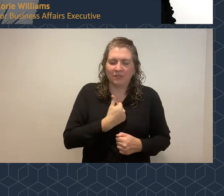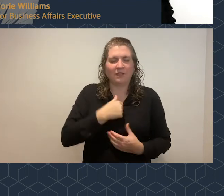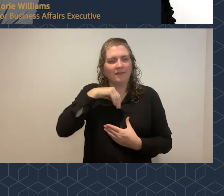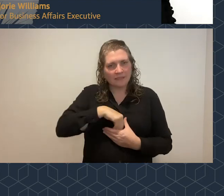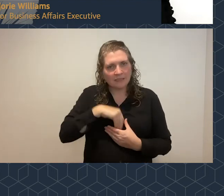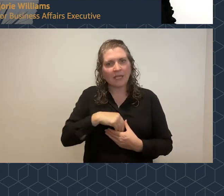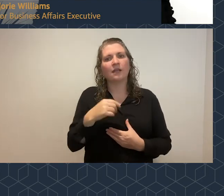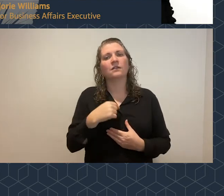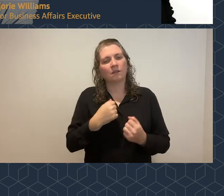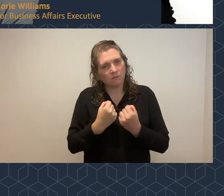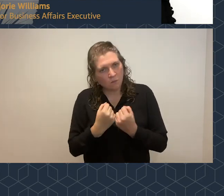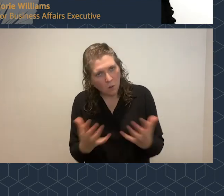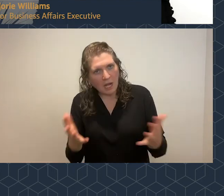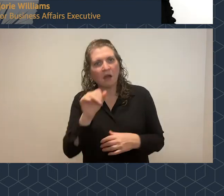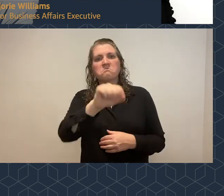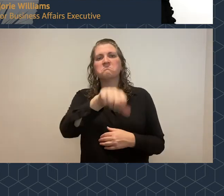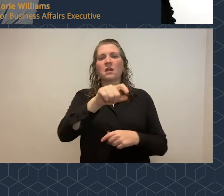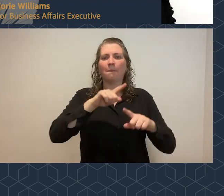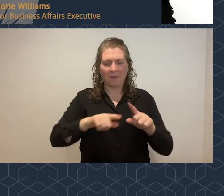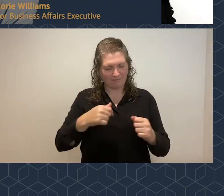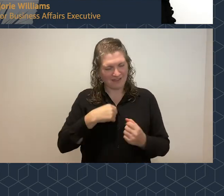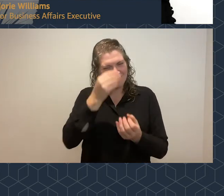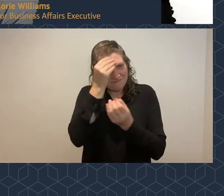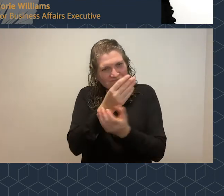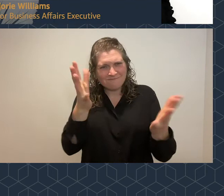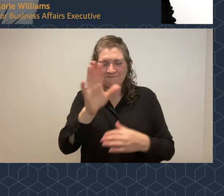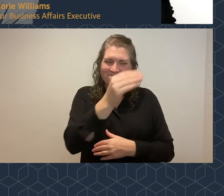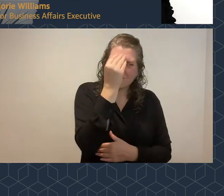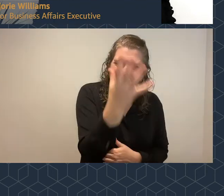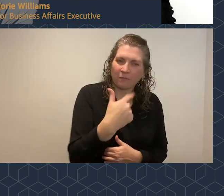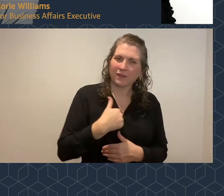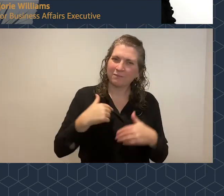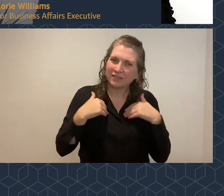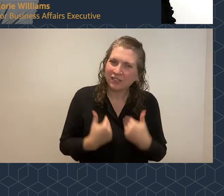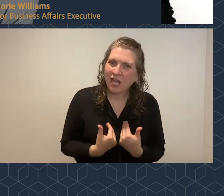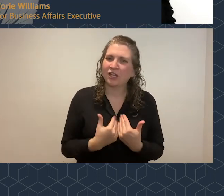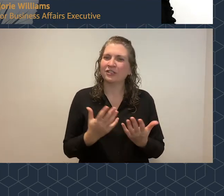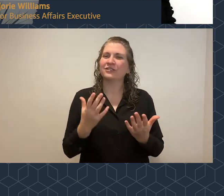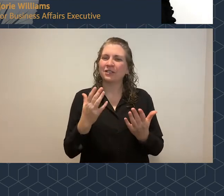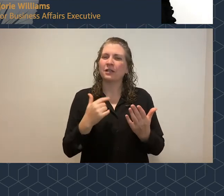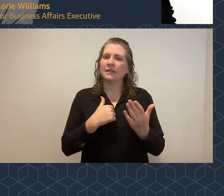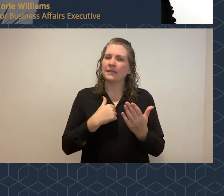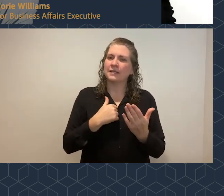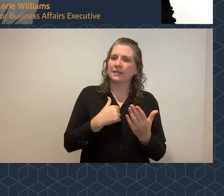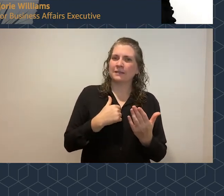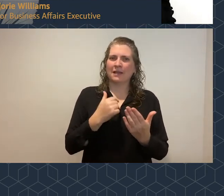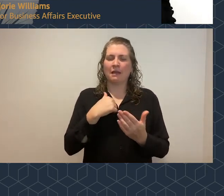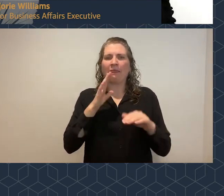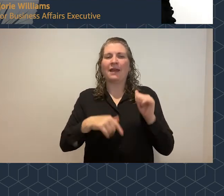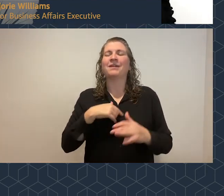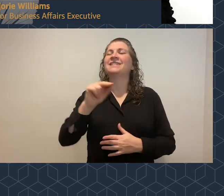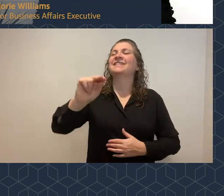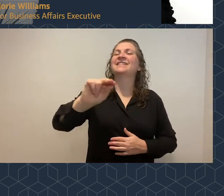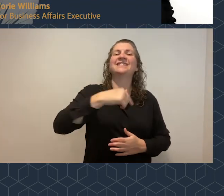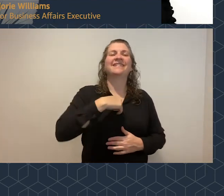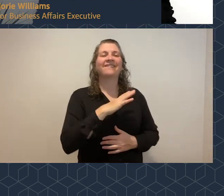take off. And I think a lot of it has to do with people just started feeling more comfortable around me because I started feeling